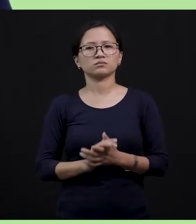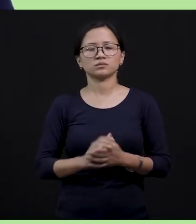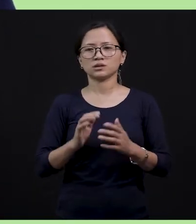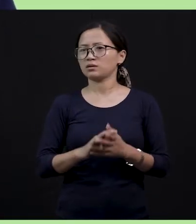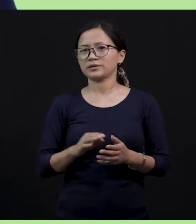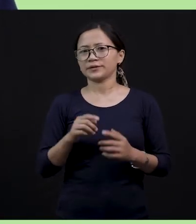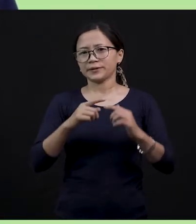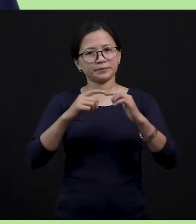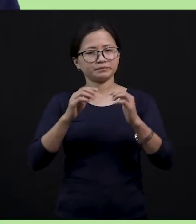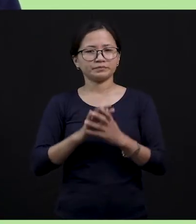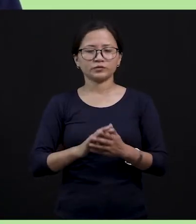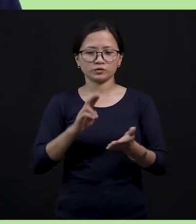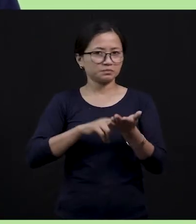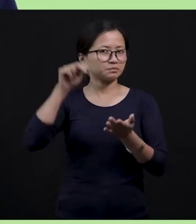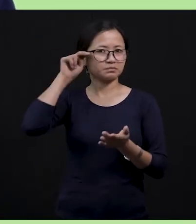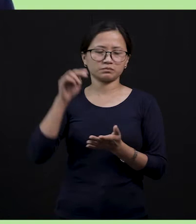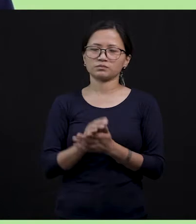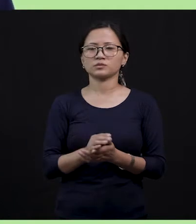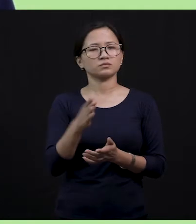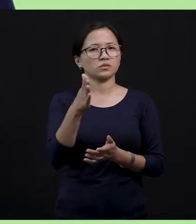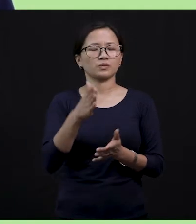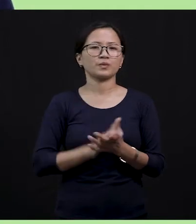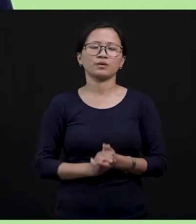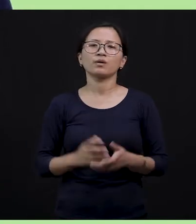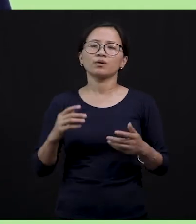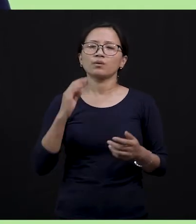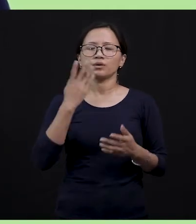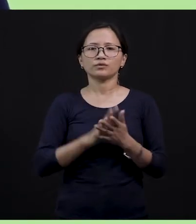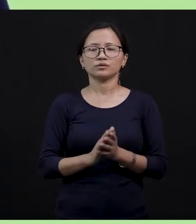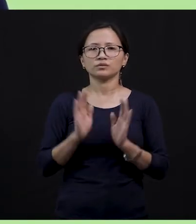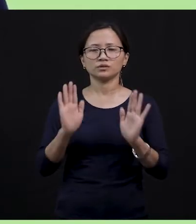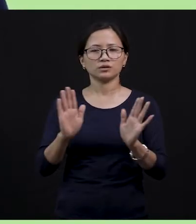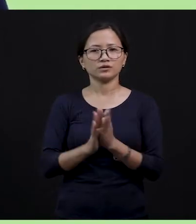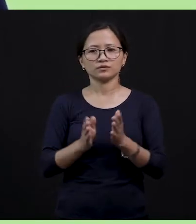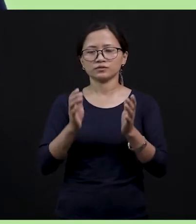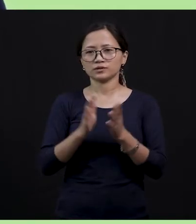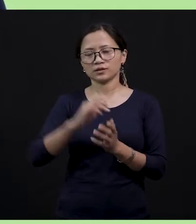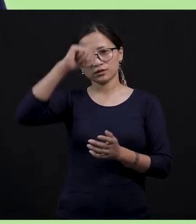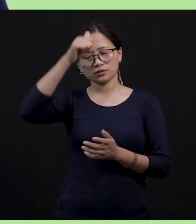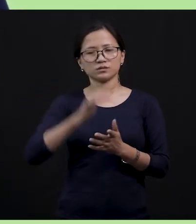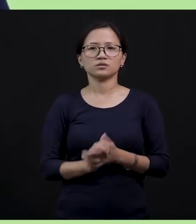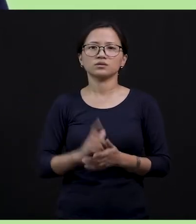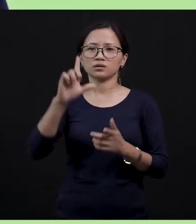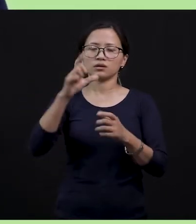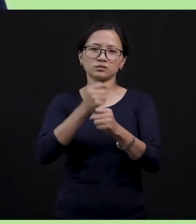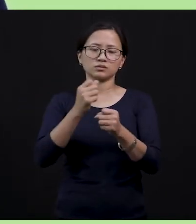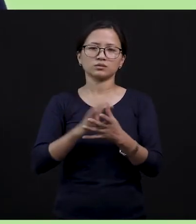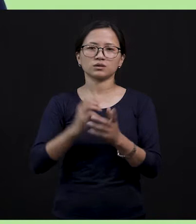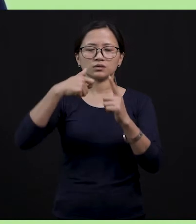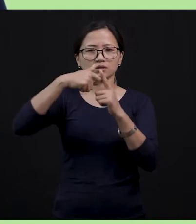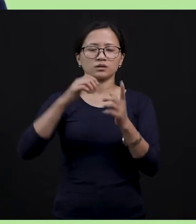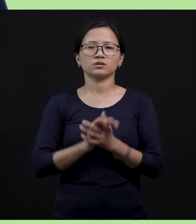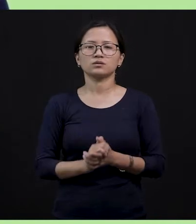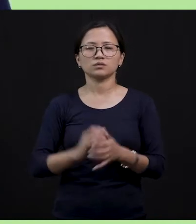in Nagaland state elections. But in India, whenever you have the Lok Sabha elections, I can go in any part of the